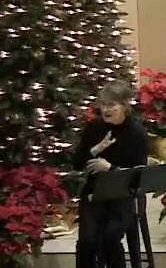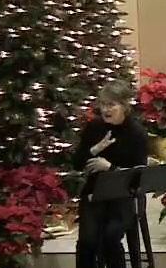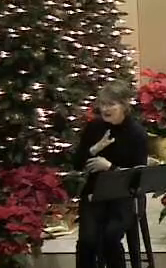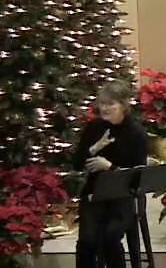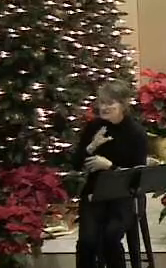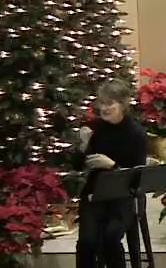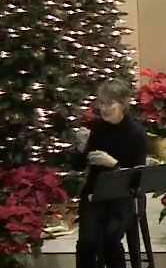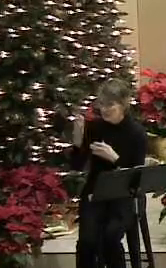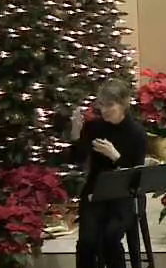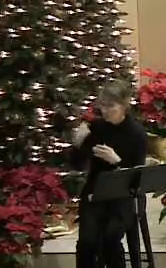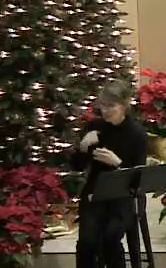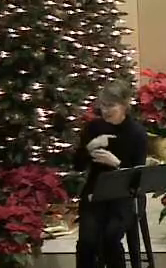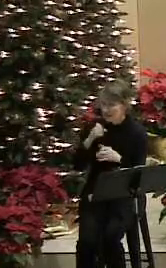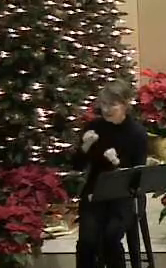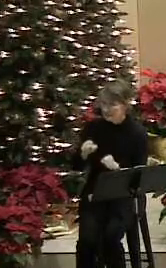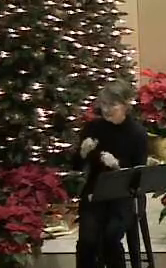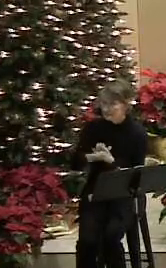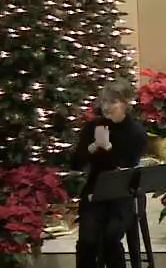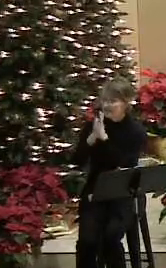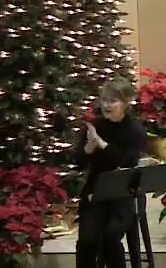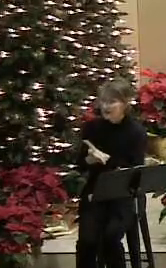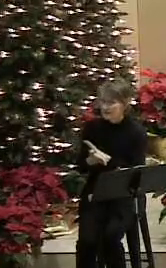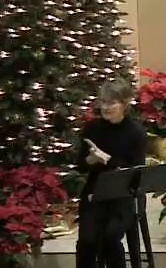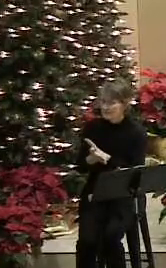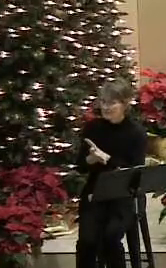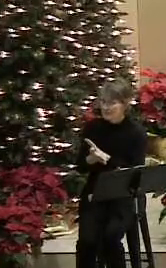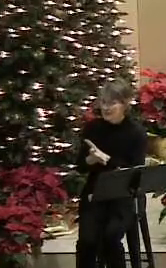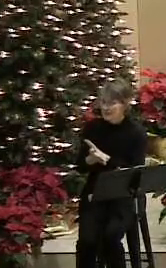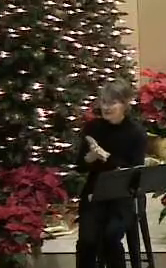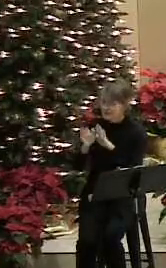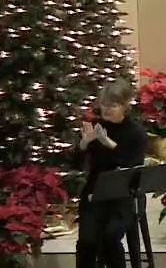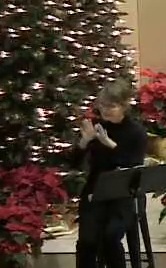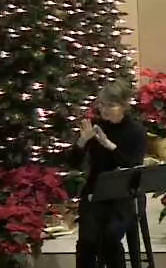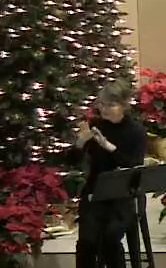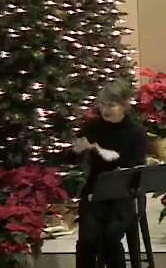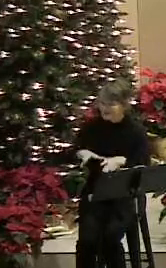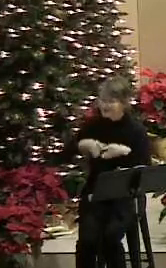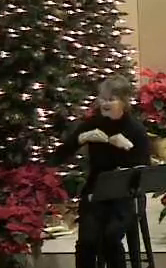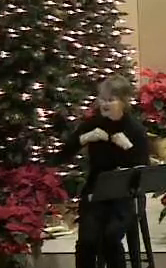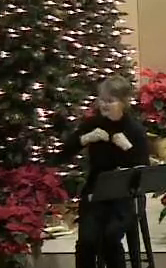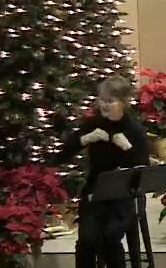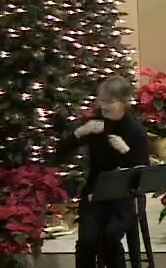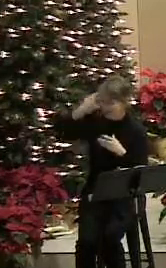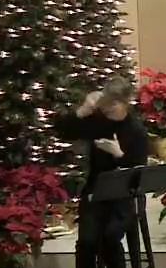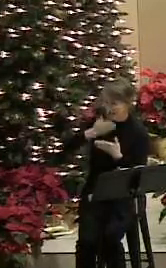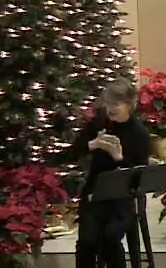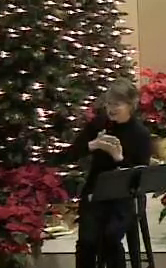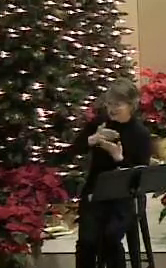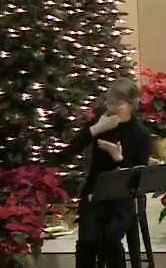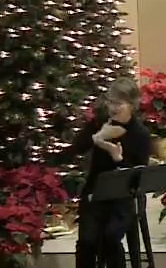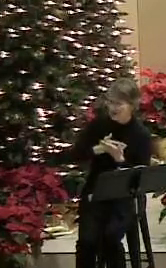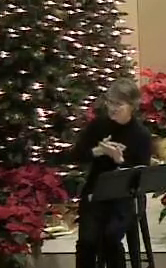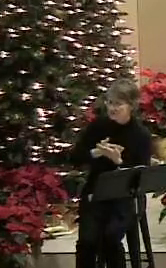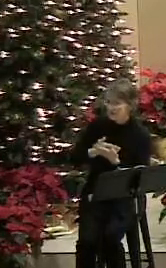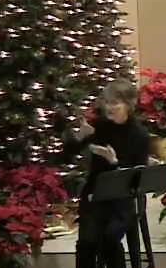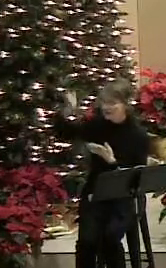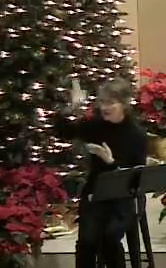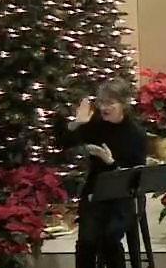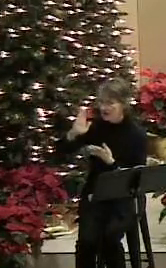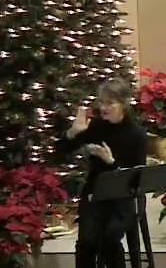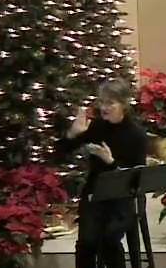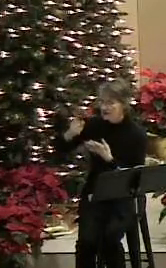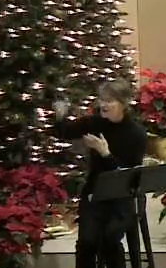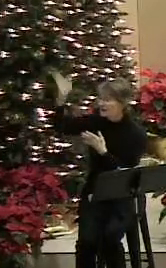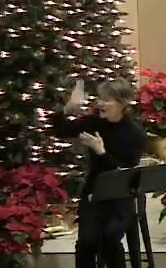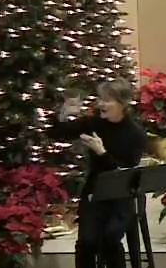we might receive adoption as sons. As proof that you are sons, God sent the Spirit of his